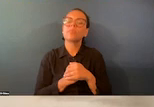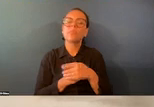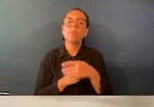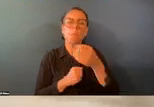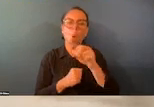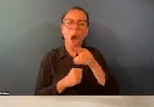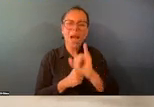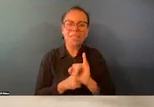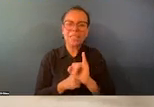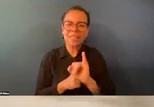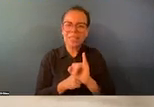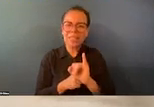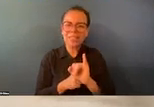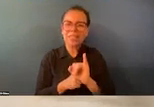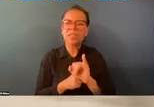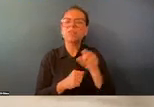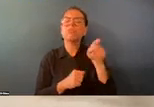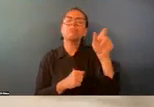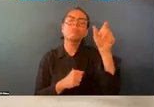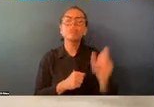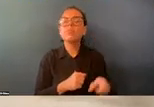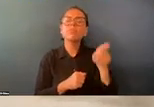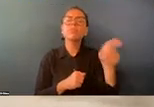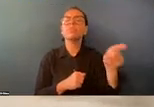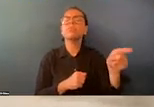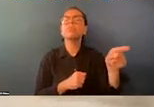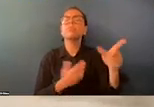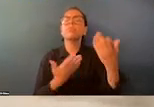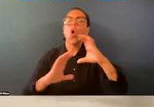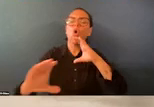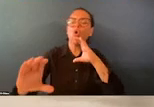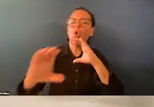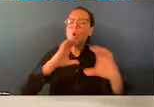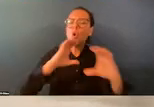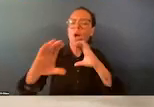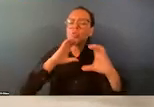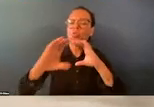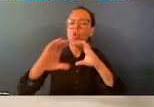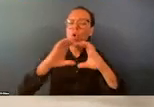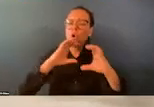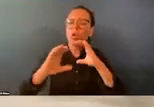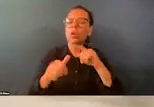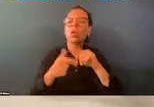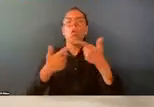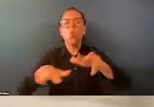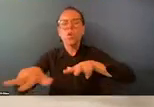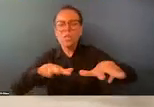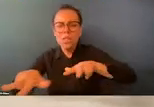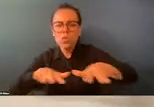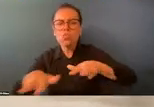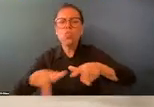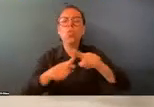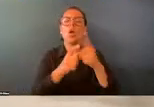mainstreaming and communication specialist, public organization, equitable development,